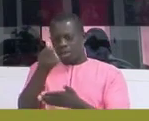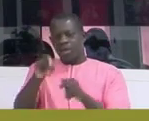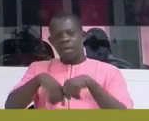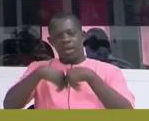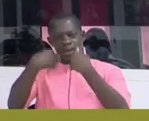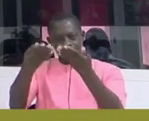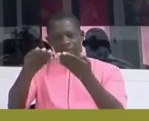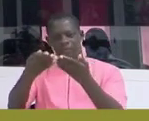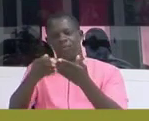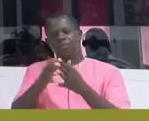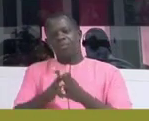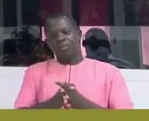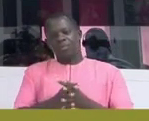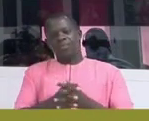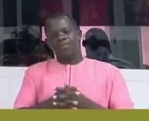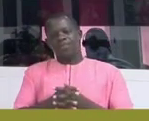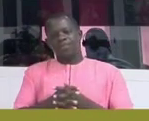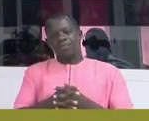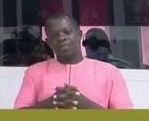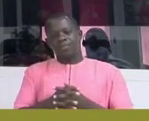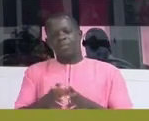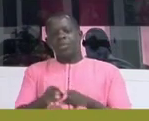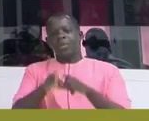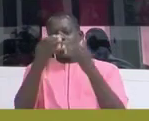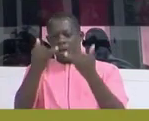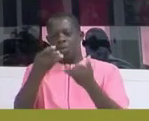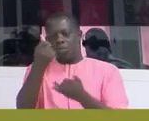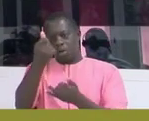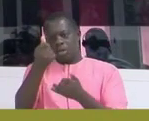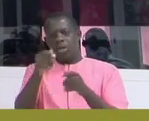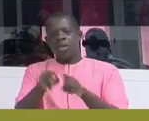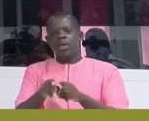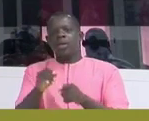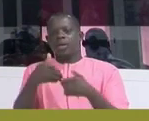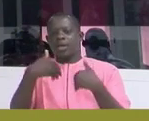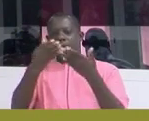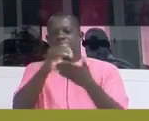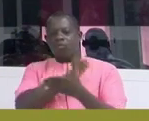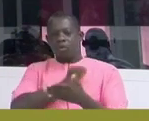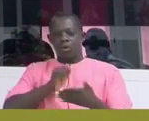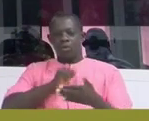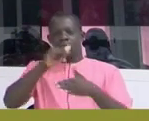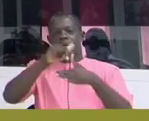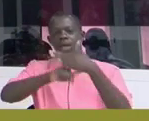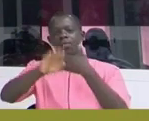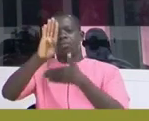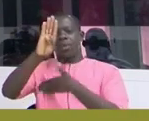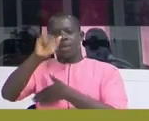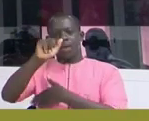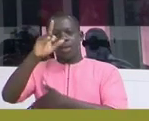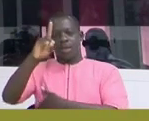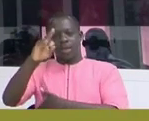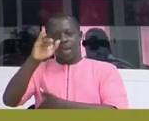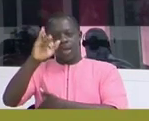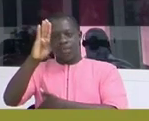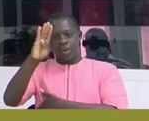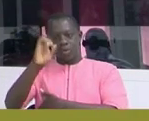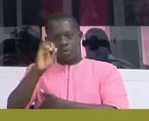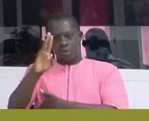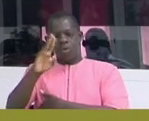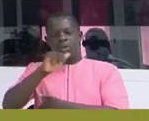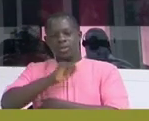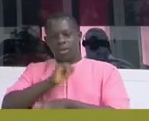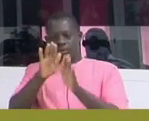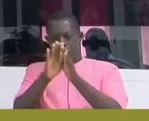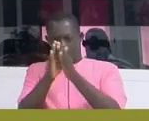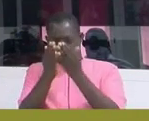signed and then the money was released. The money was brought to us in